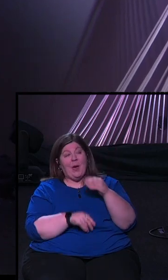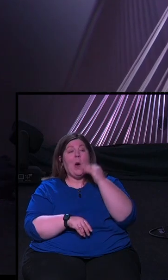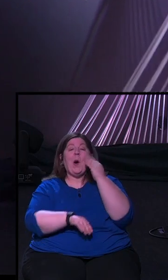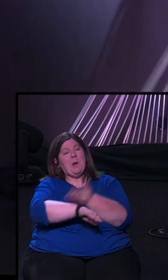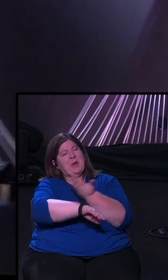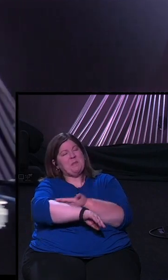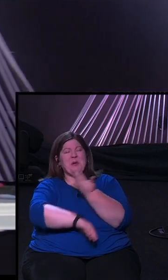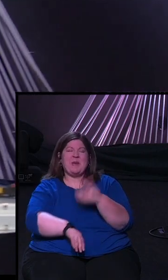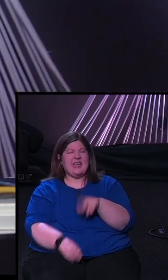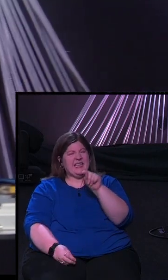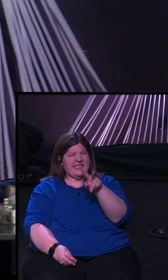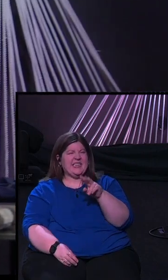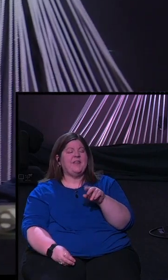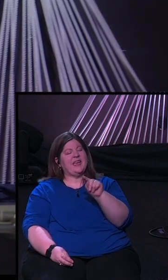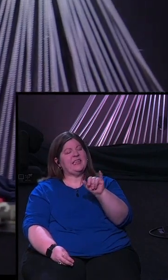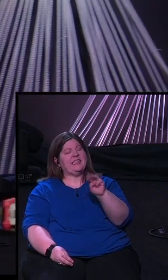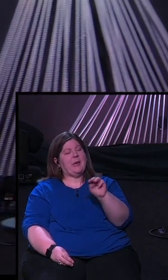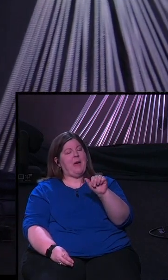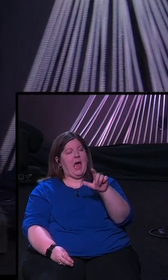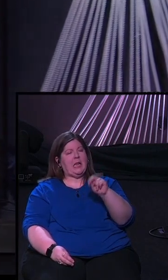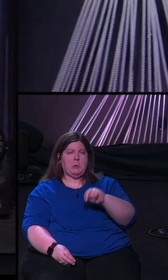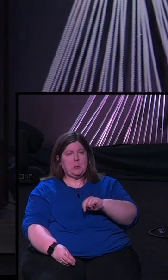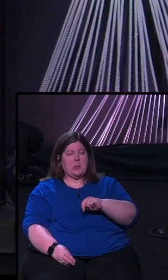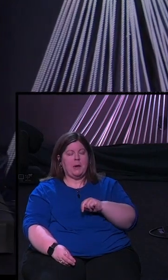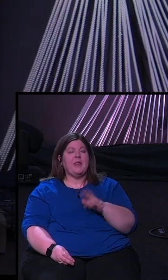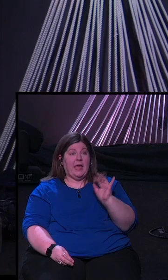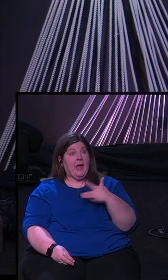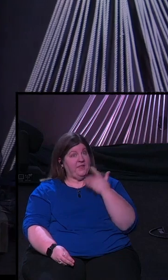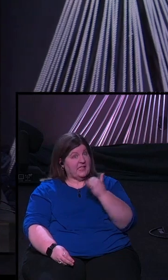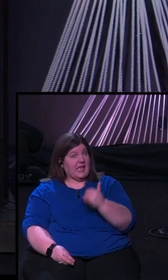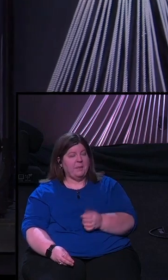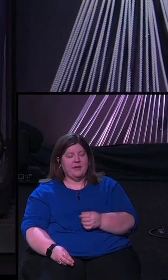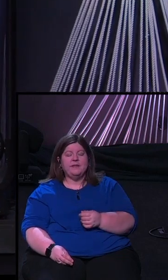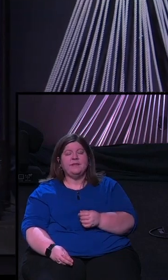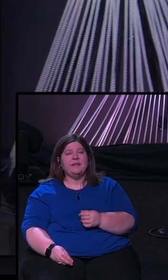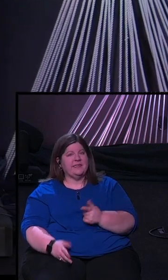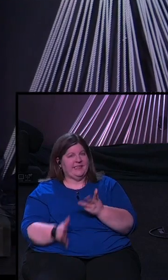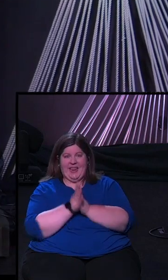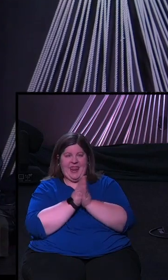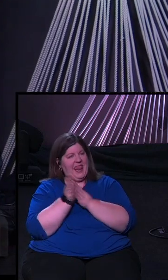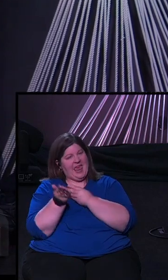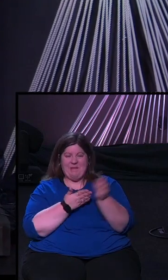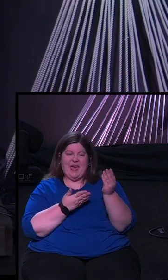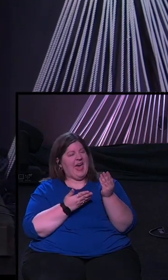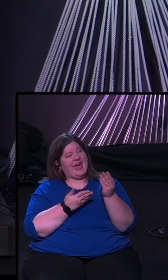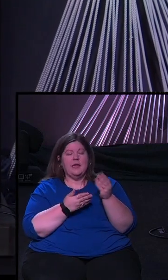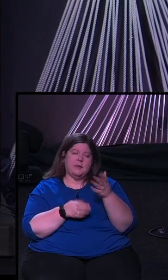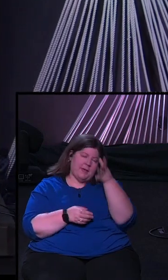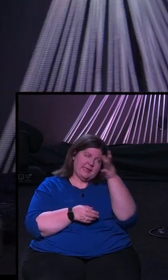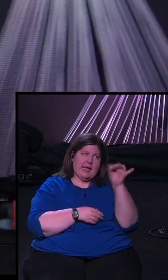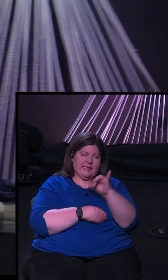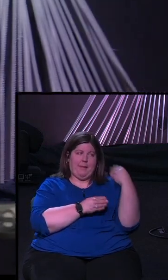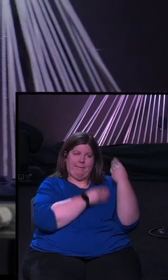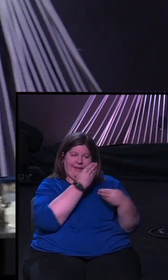Tim Allen, does that show resonate with anybody? That's a little bit like me. And sometimes I will buy a tool. This is where I get it from my dad.